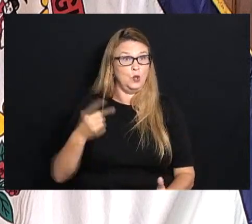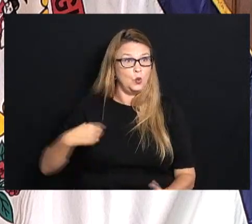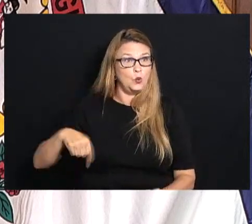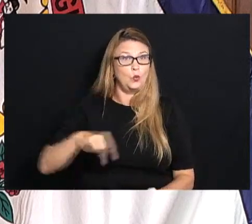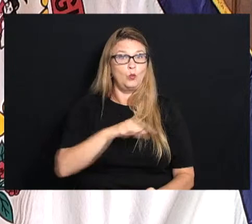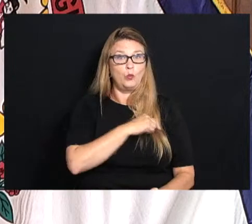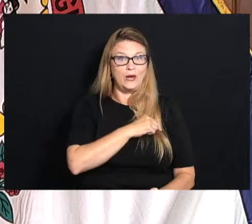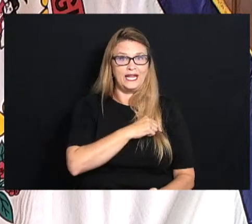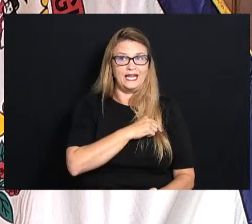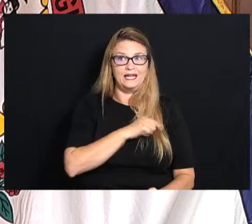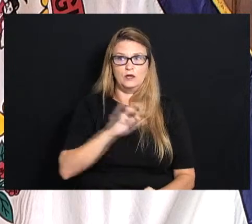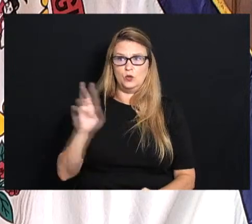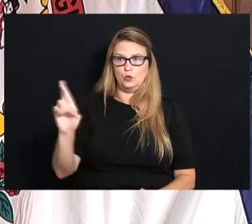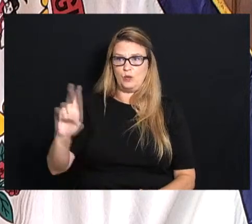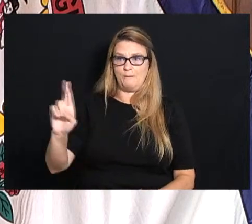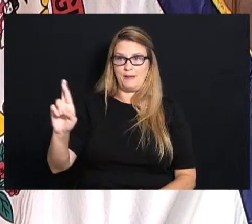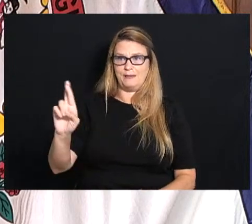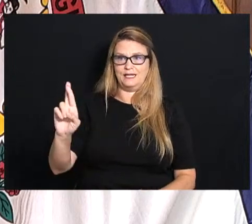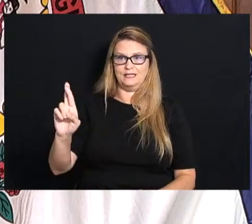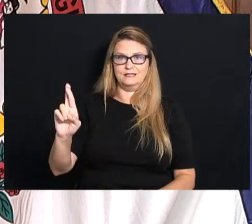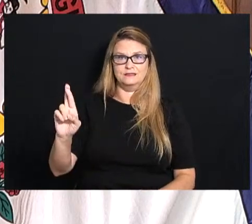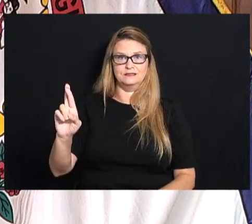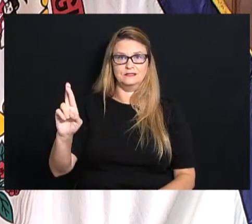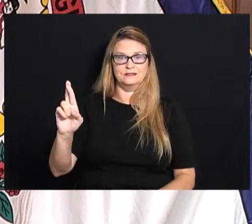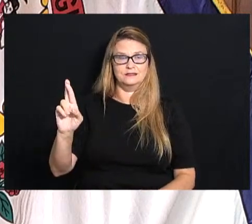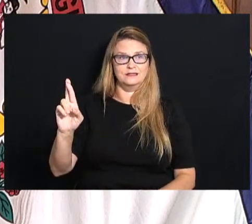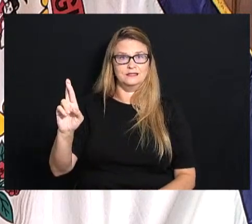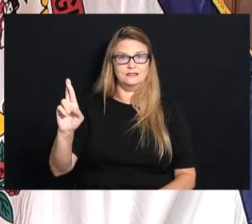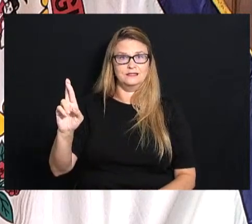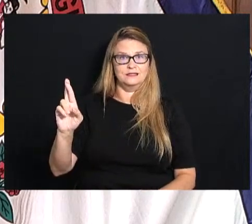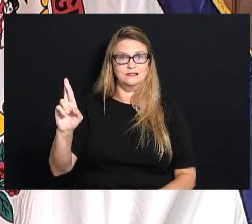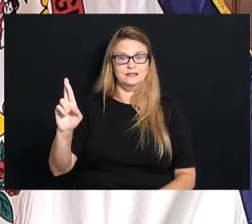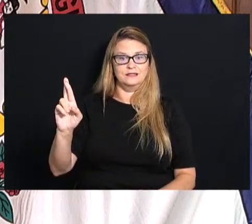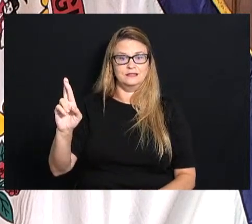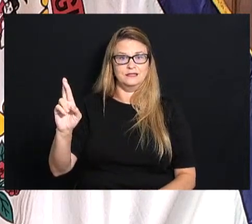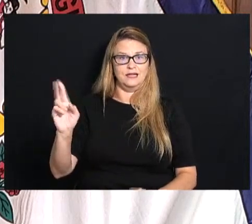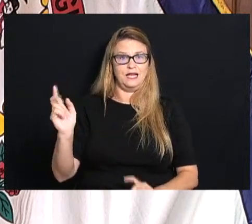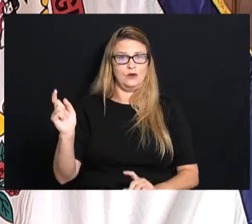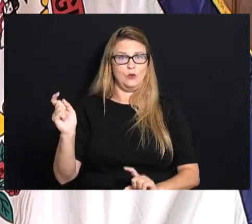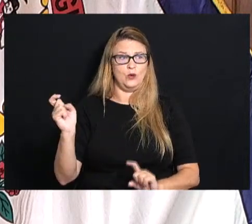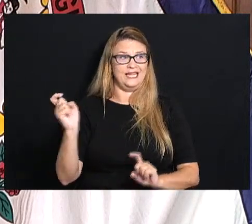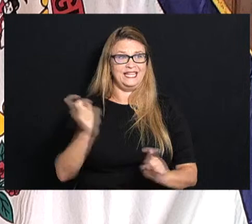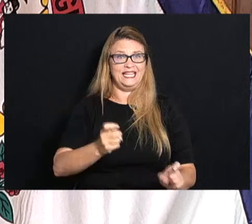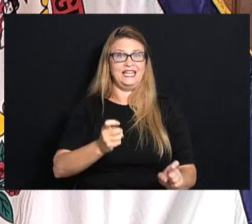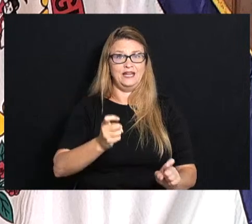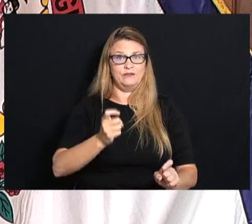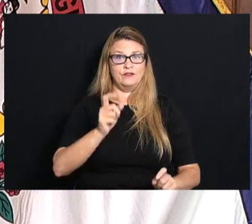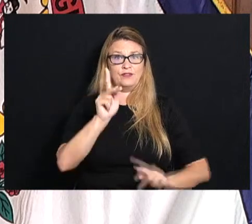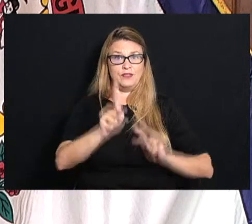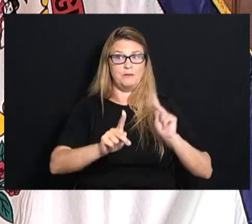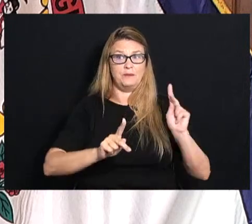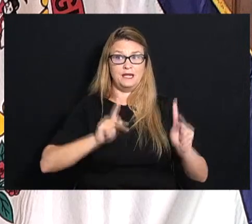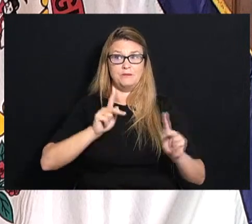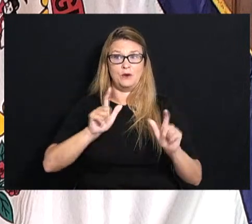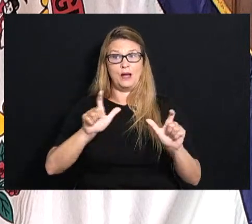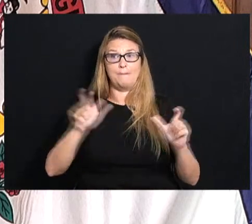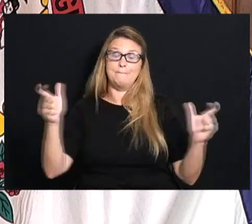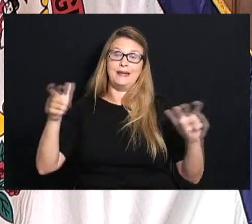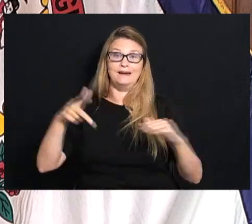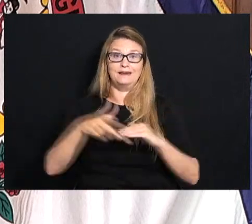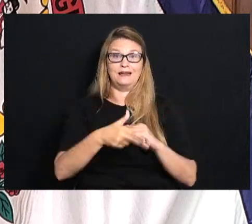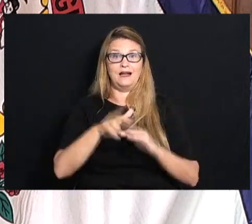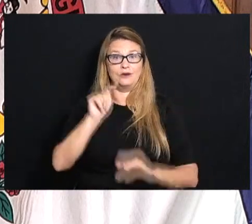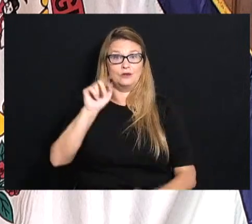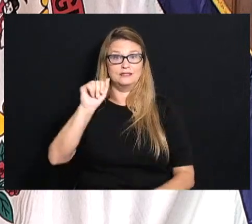as Republicans, walked away from giving our people an incredibly big tax cut